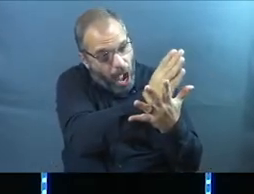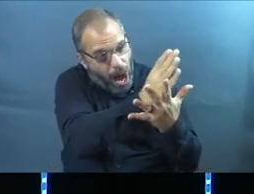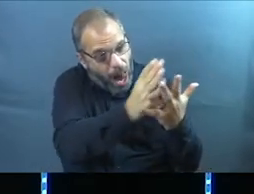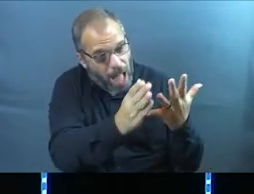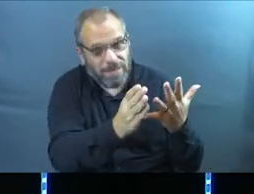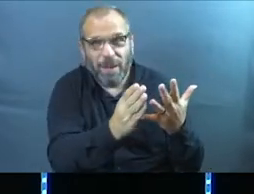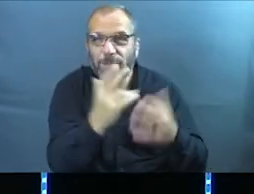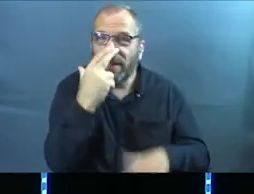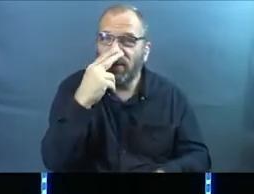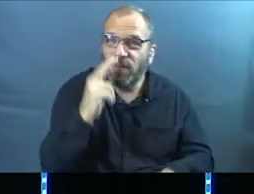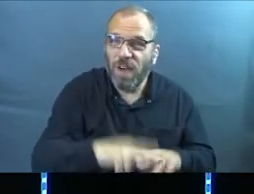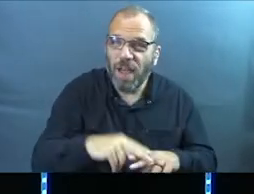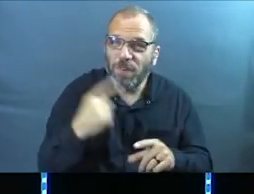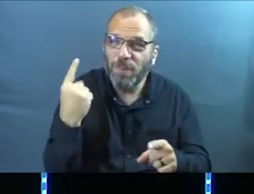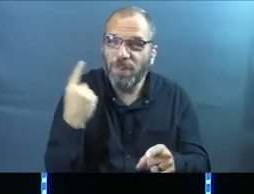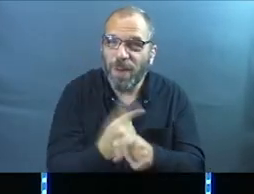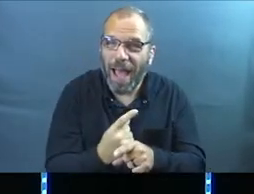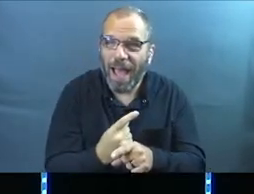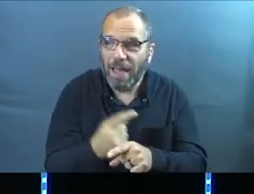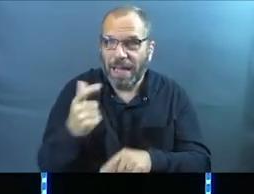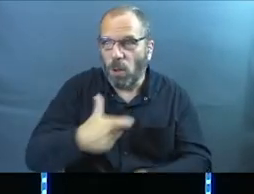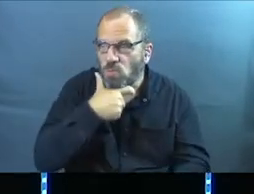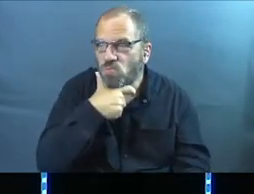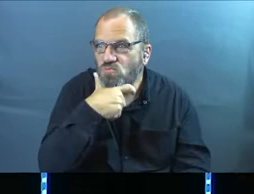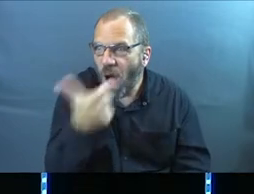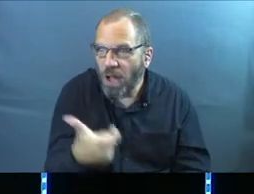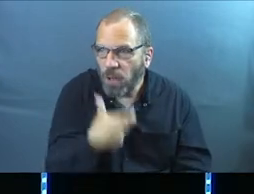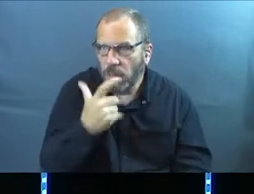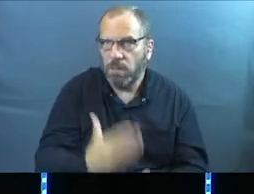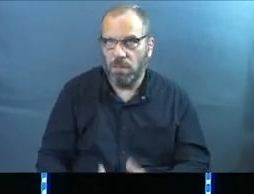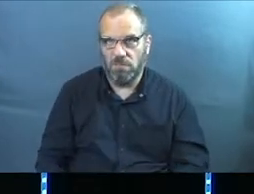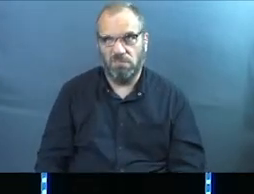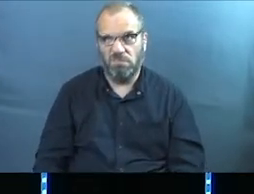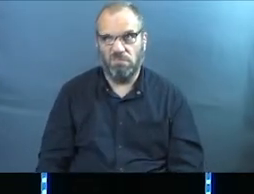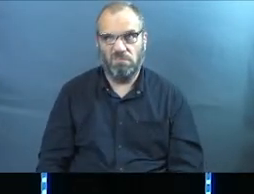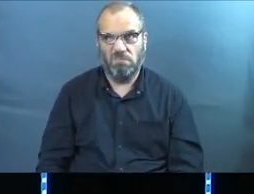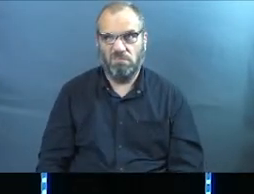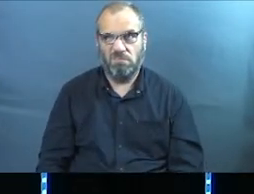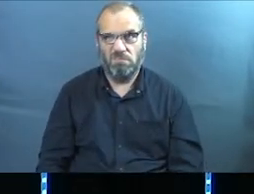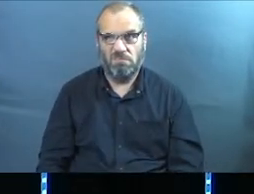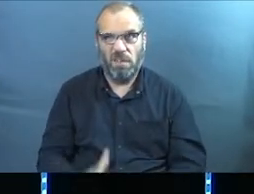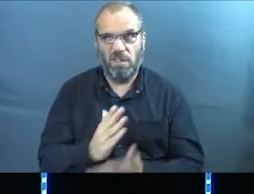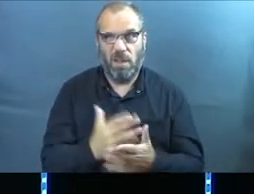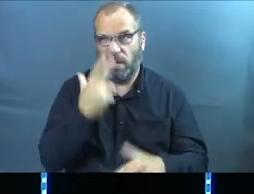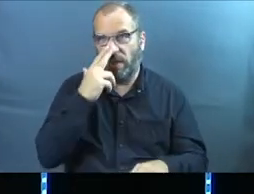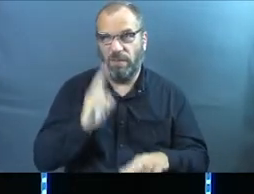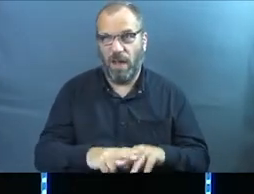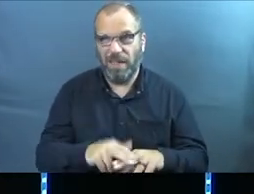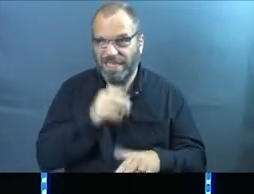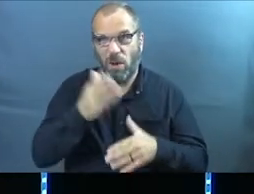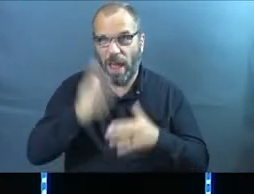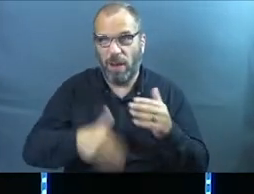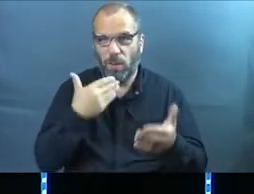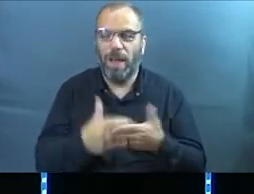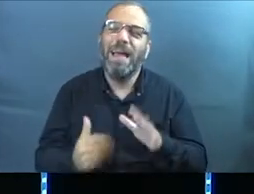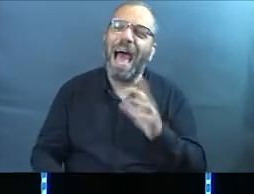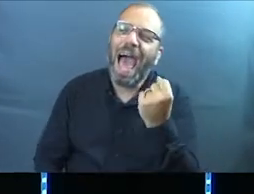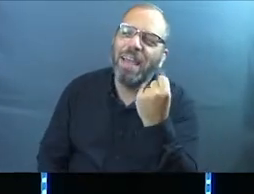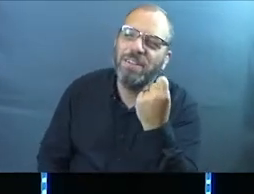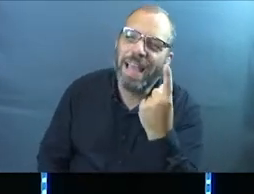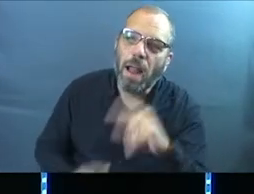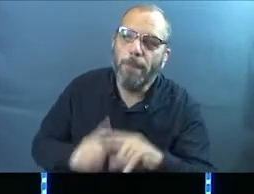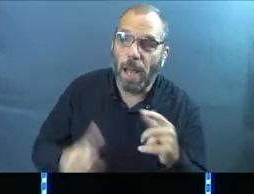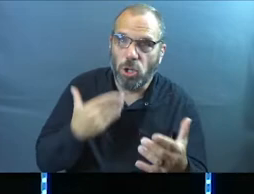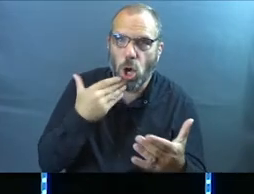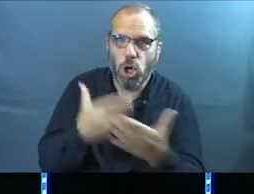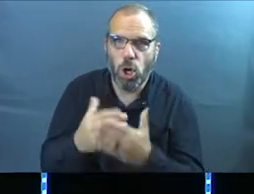so fun, isn't it? It's so fun to invest in those shows. Some of you are like, well, some of the shows are not so fun because they don't end well. And I totally get it. But the